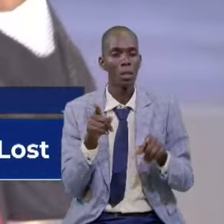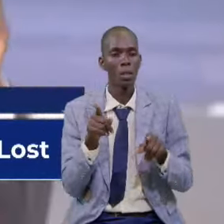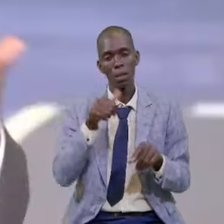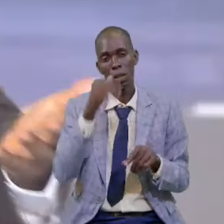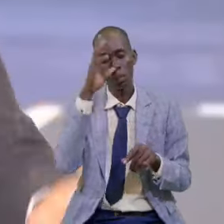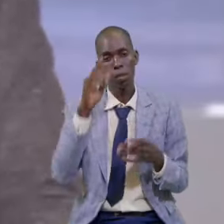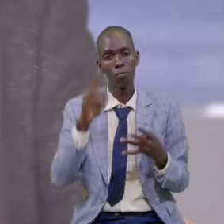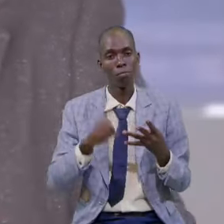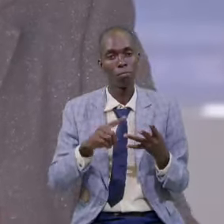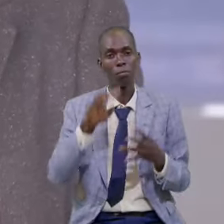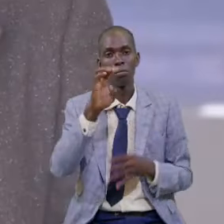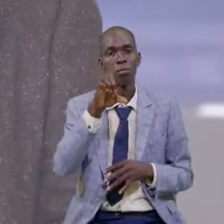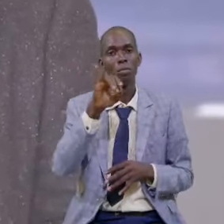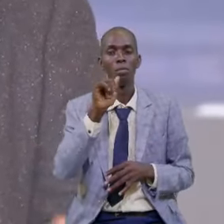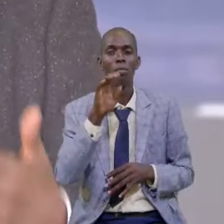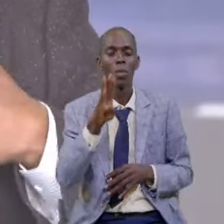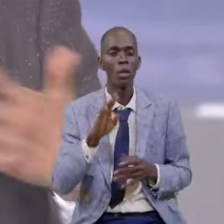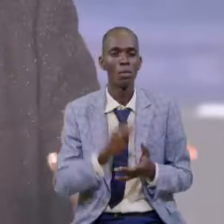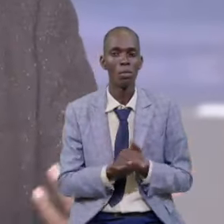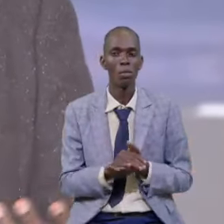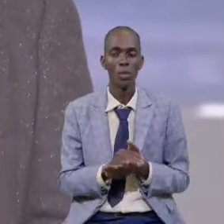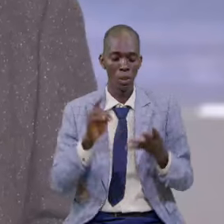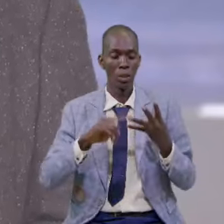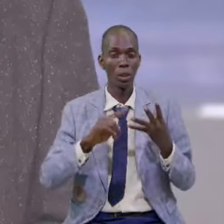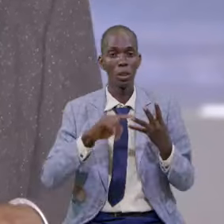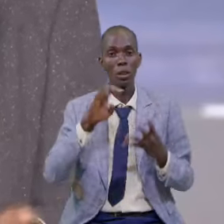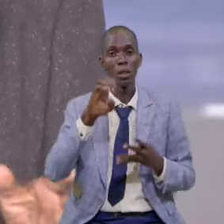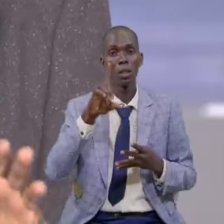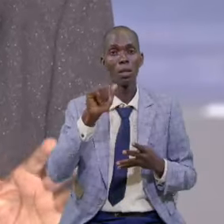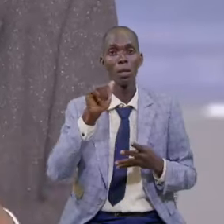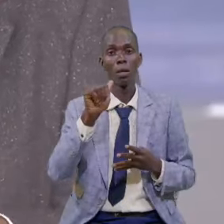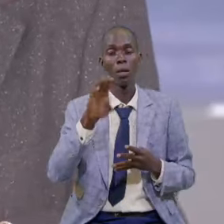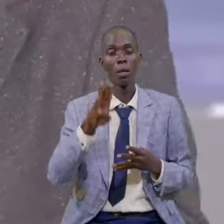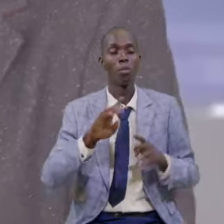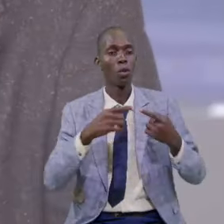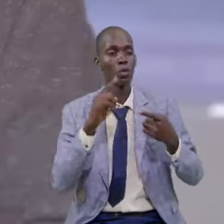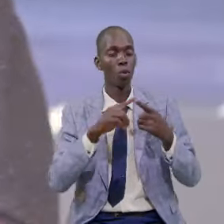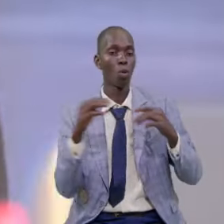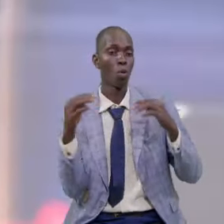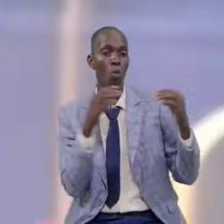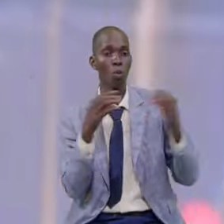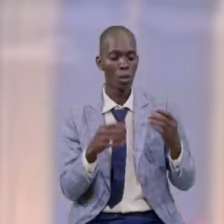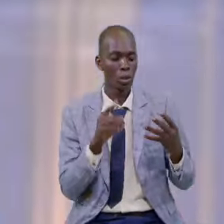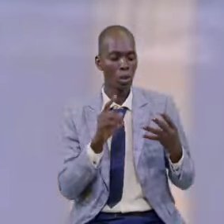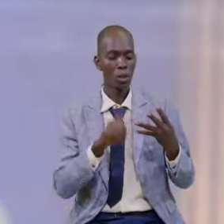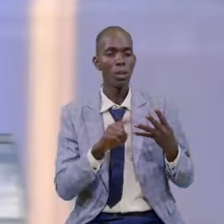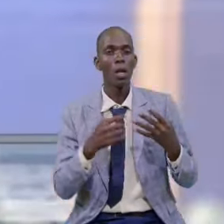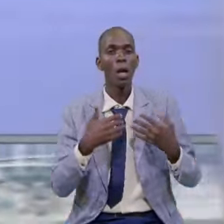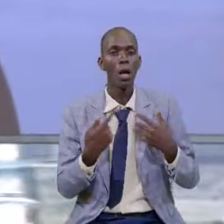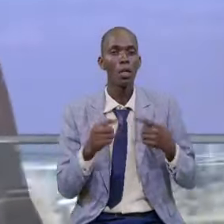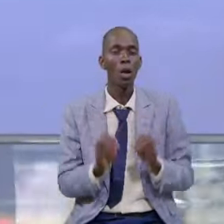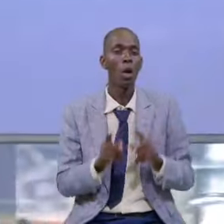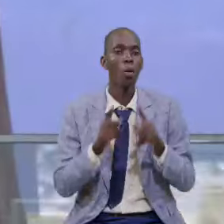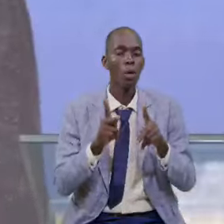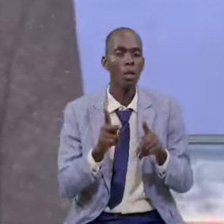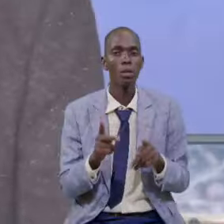Eliab, who went to battle, he had the physique, he had the privilege, the opportunity. But as he